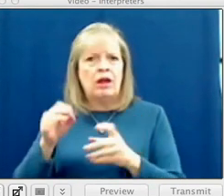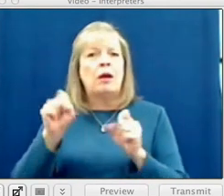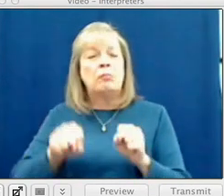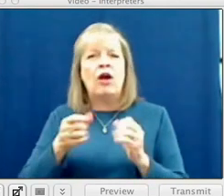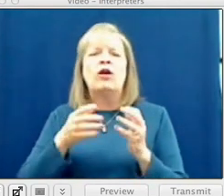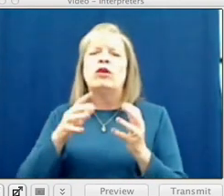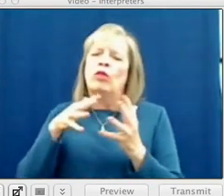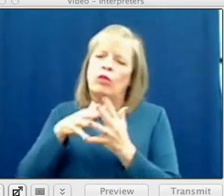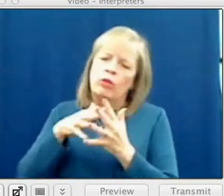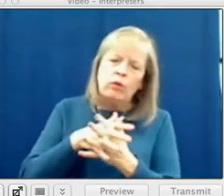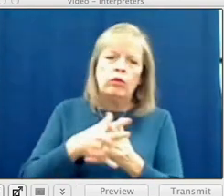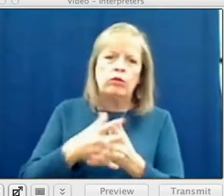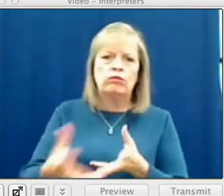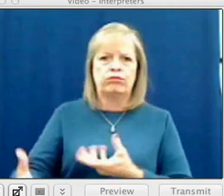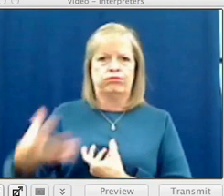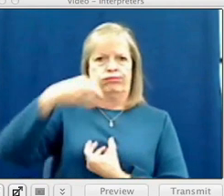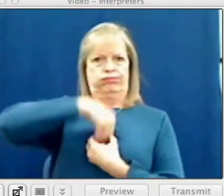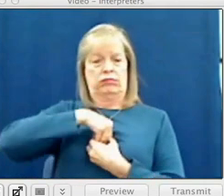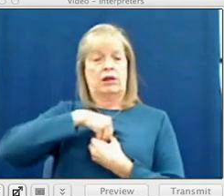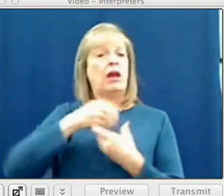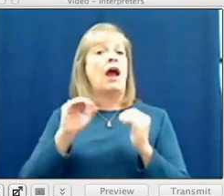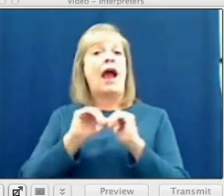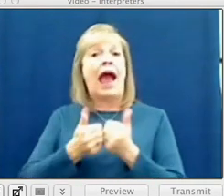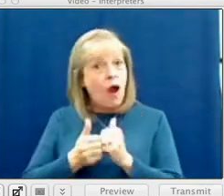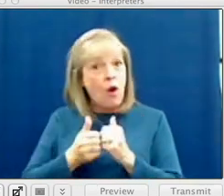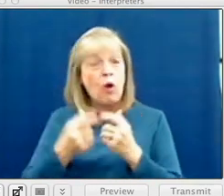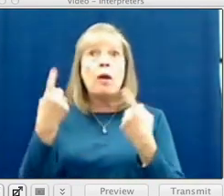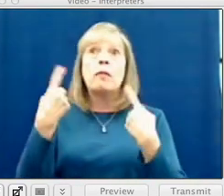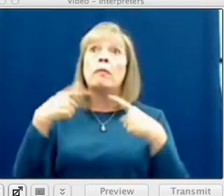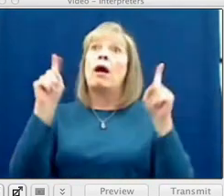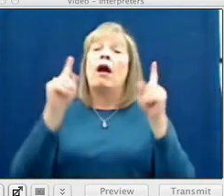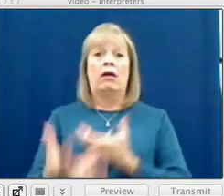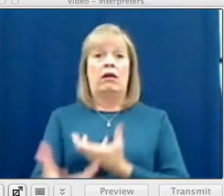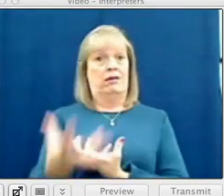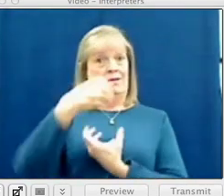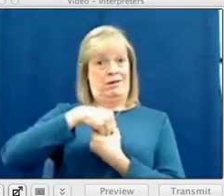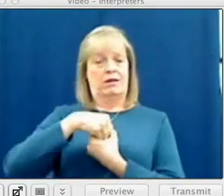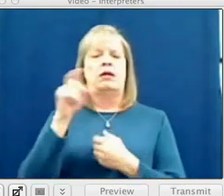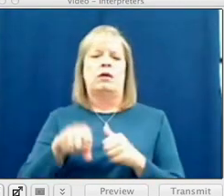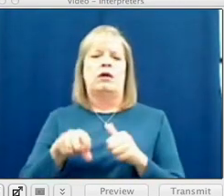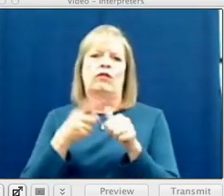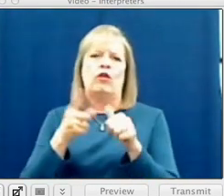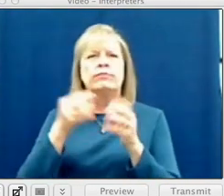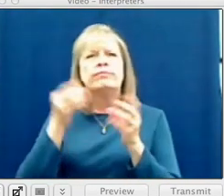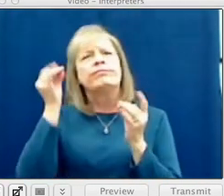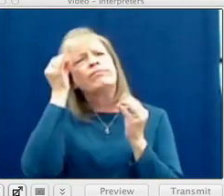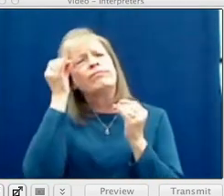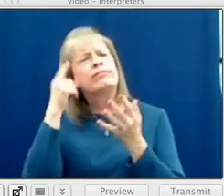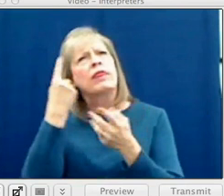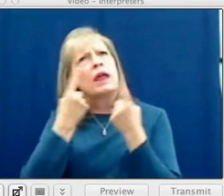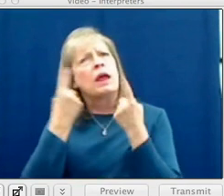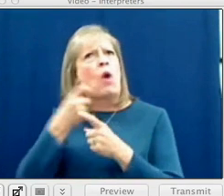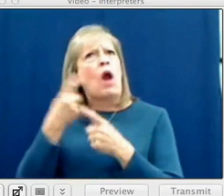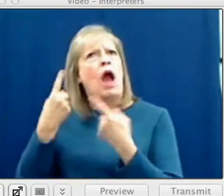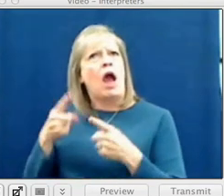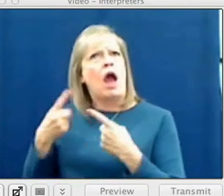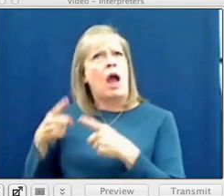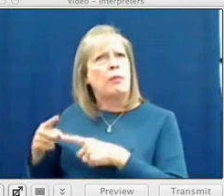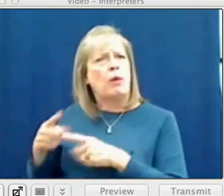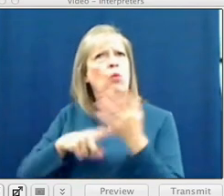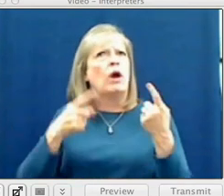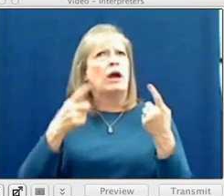process of reflective practice, so that they reflect on practice and then they